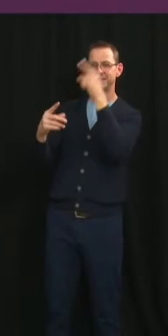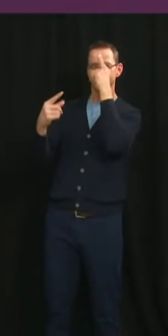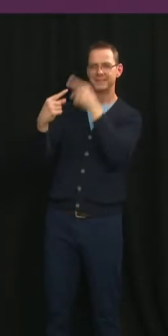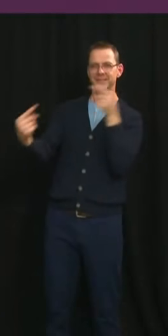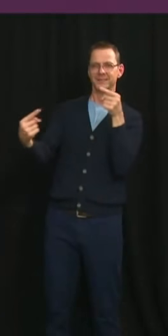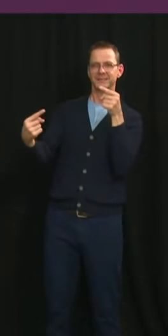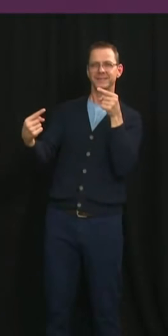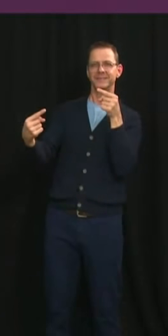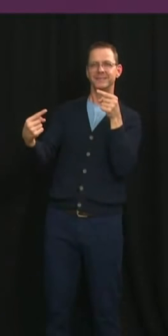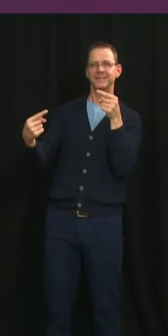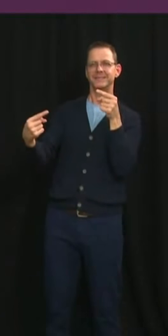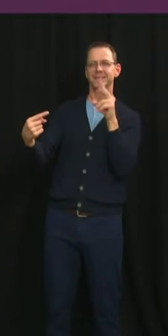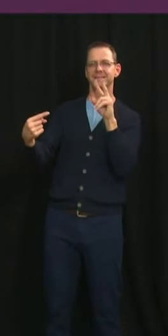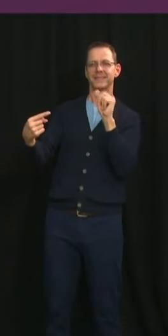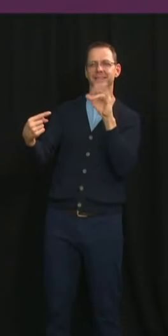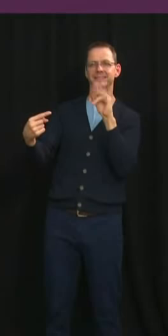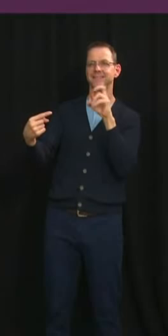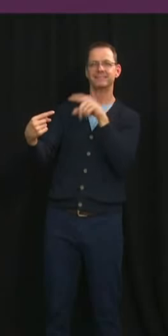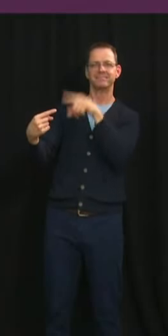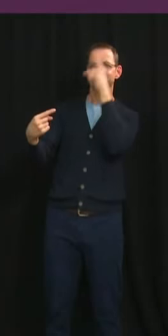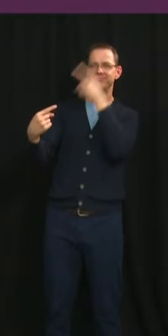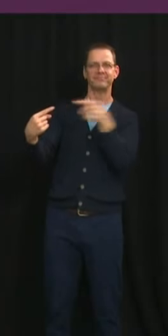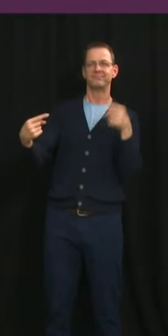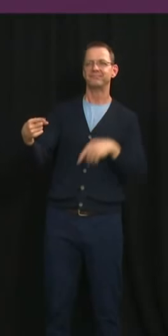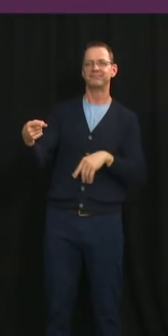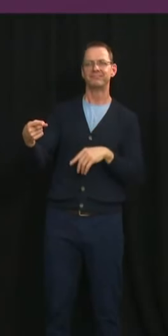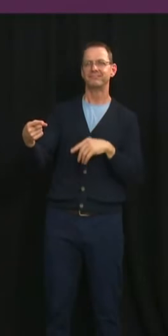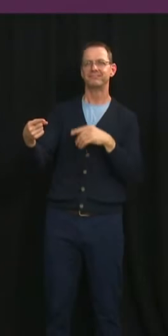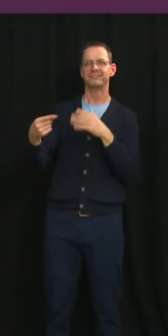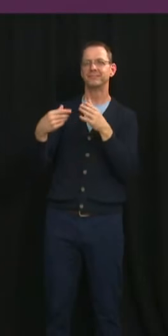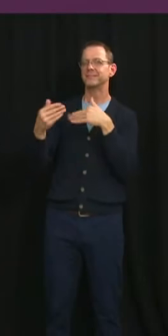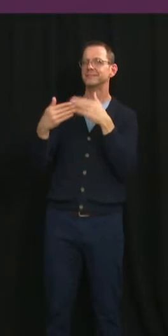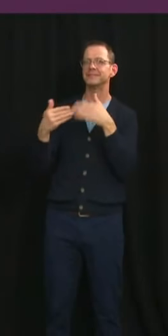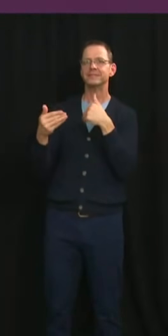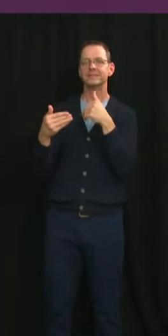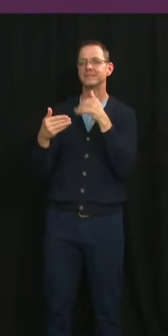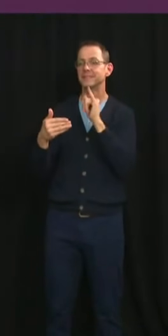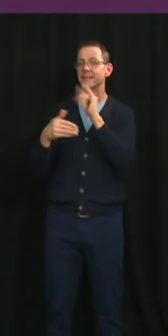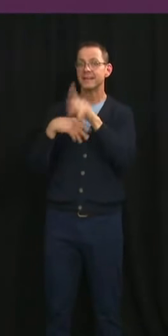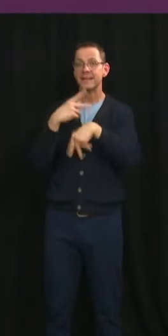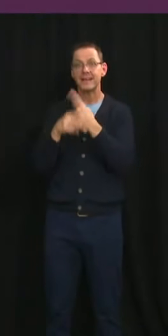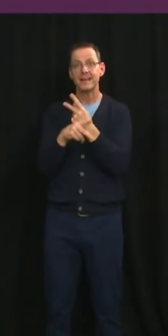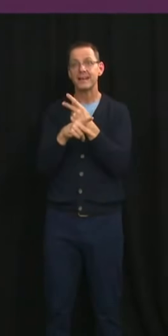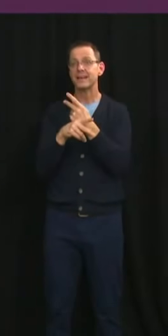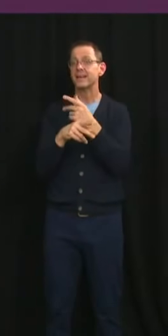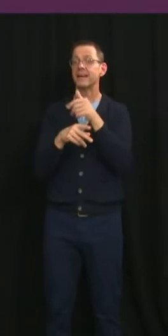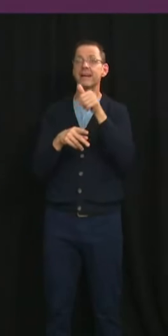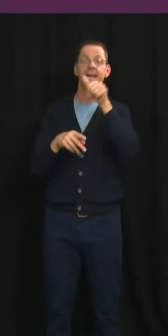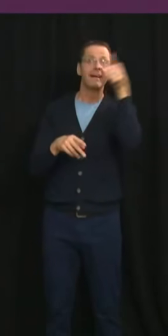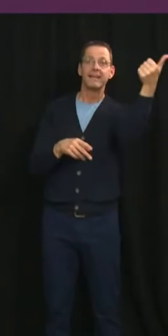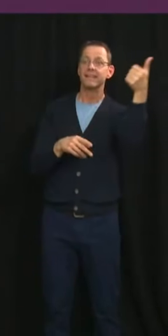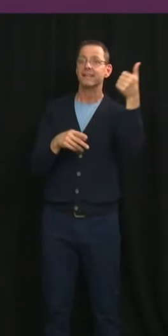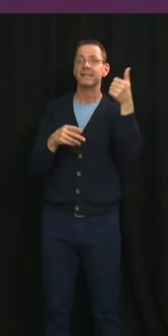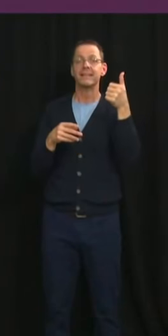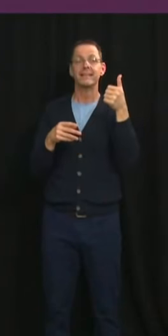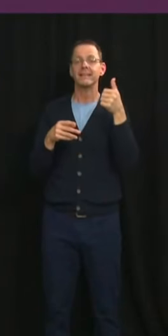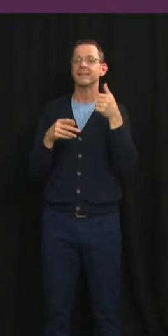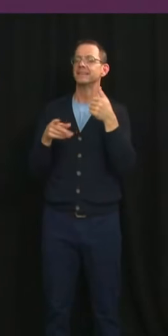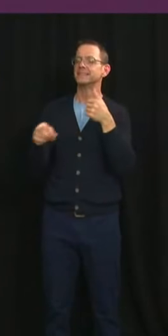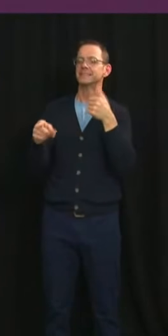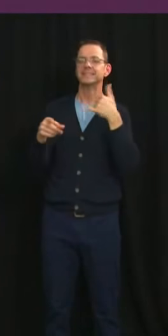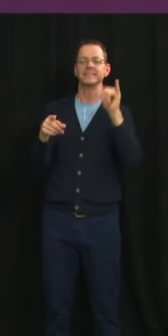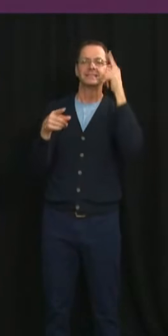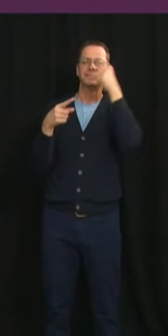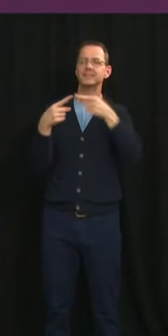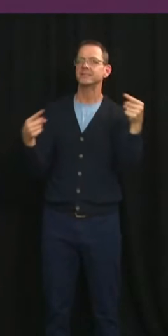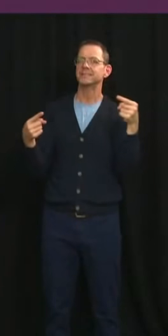particular. And there's probably not a lot of utility in trying to argue with those folks. We can put out the information, but they're going to